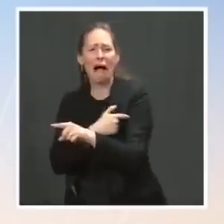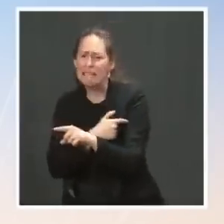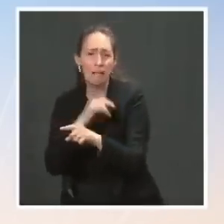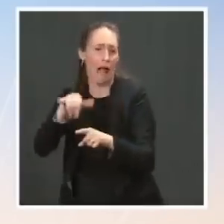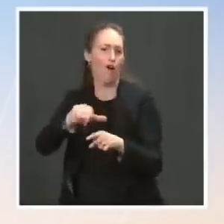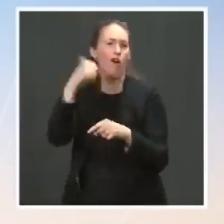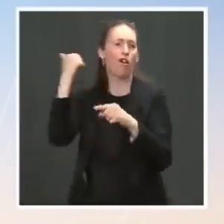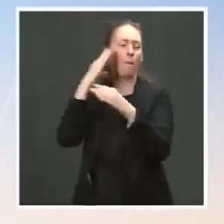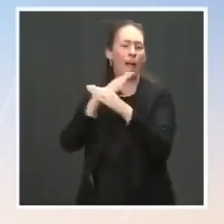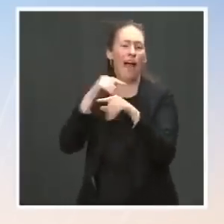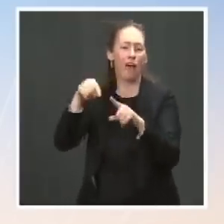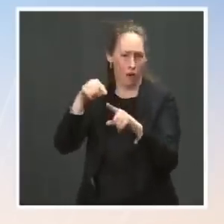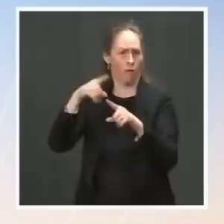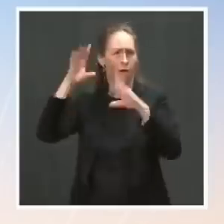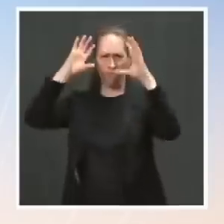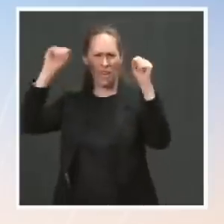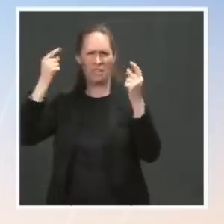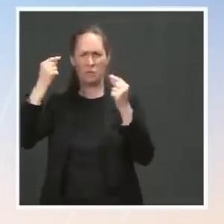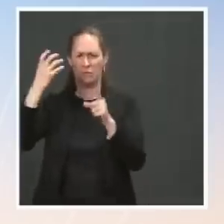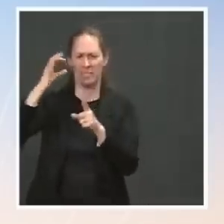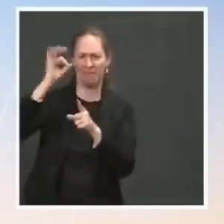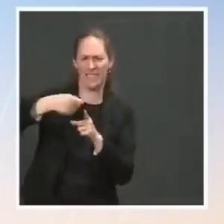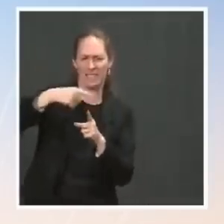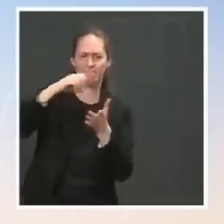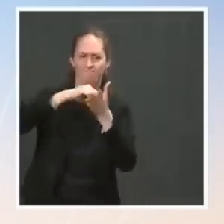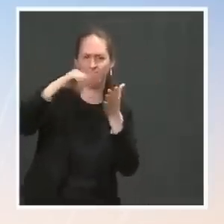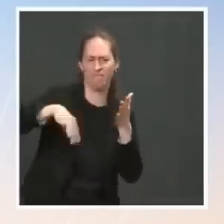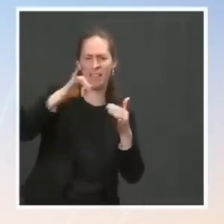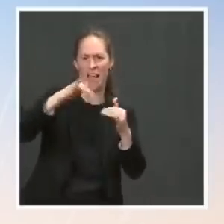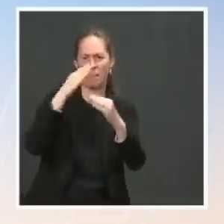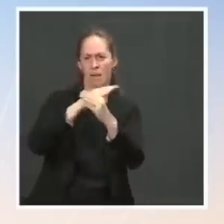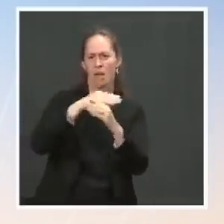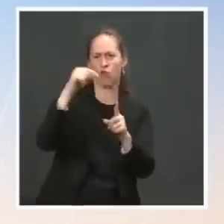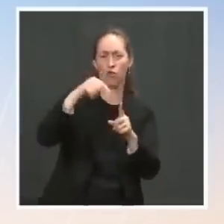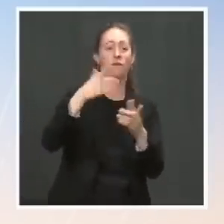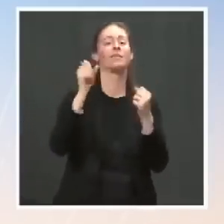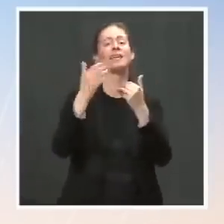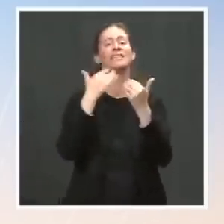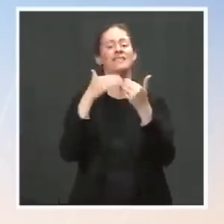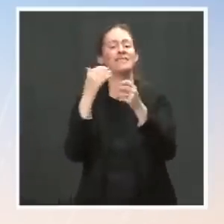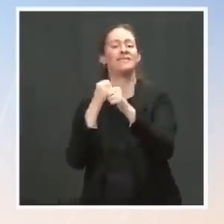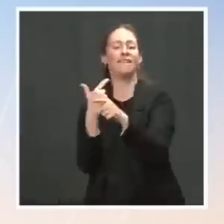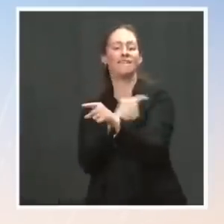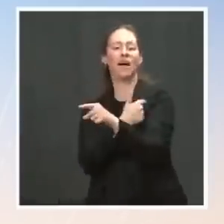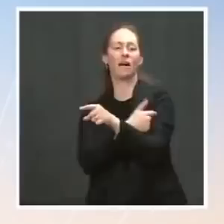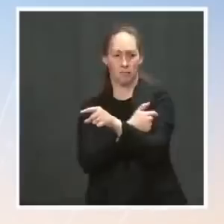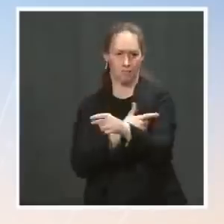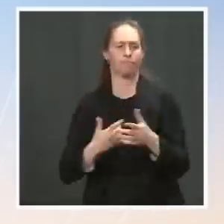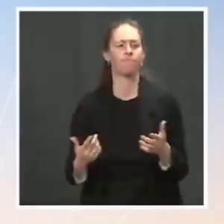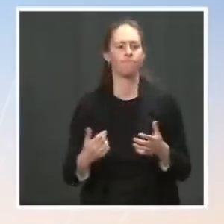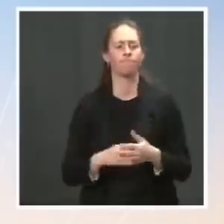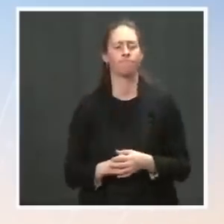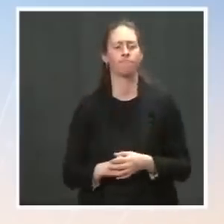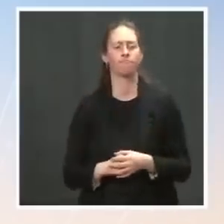that barrier as one that is preventing access. I will say that the reason we're at this point, where we are getting to a point which we always knew we would